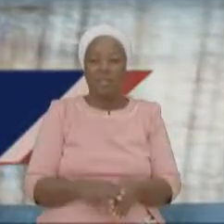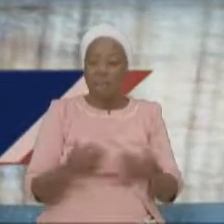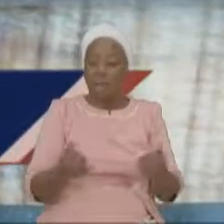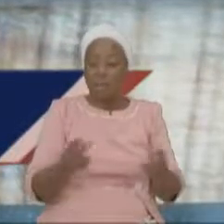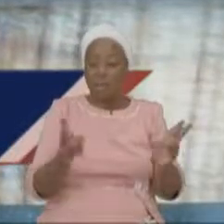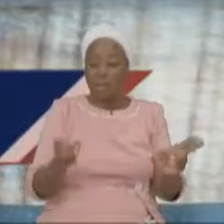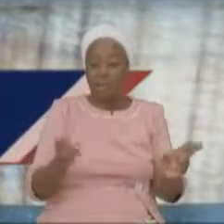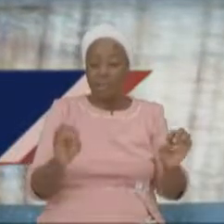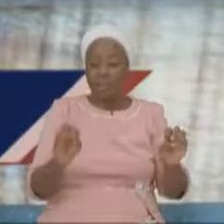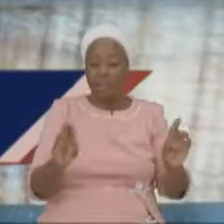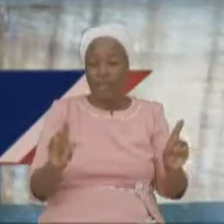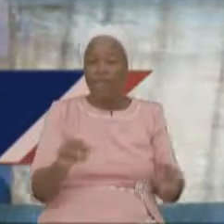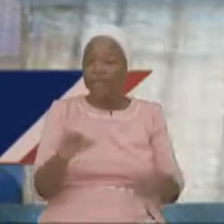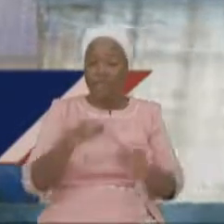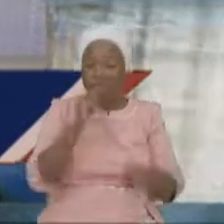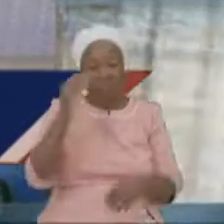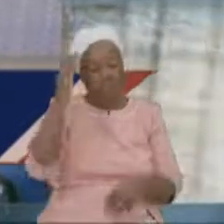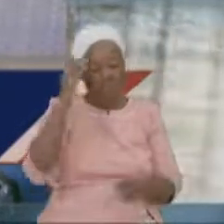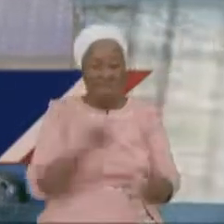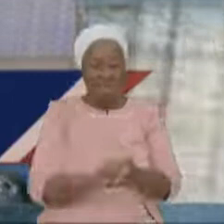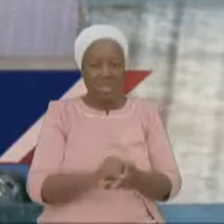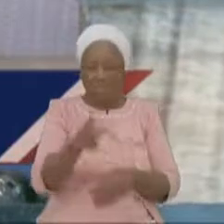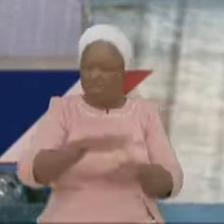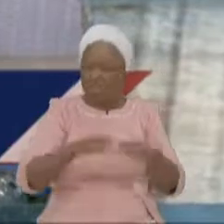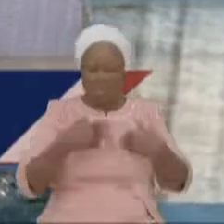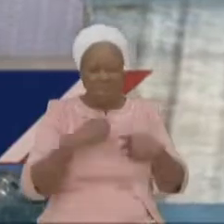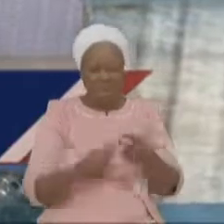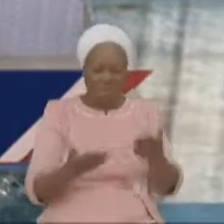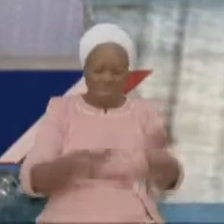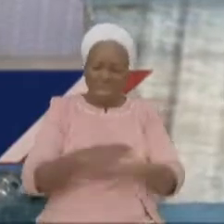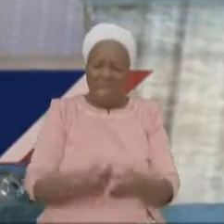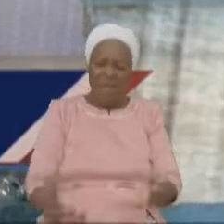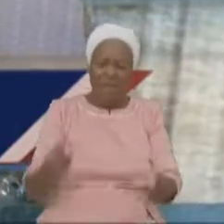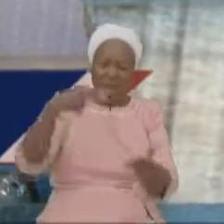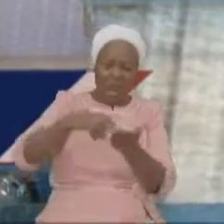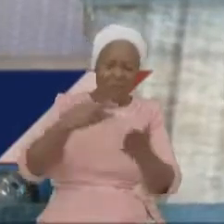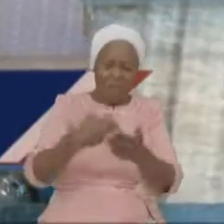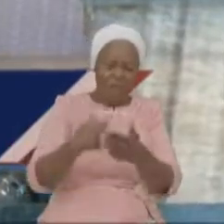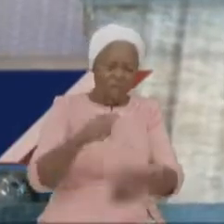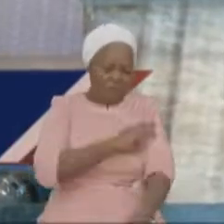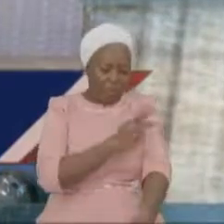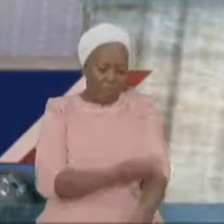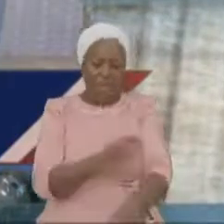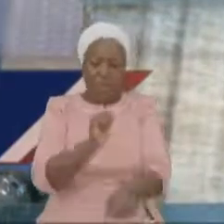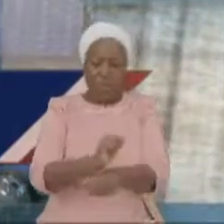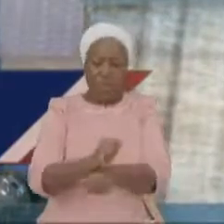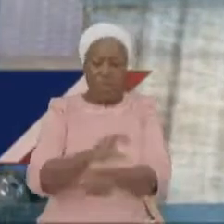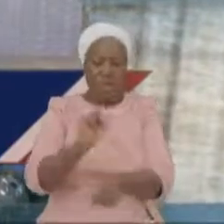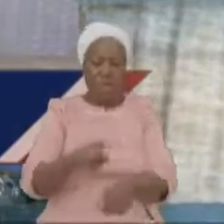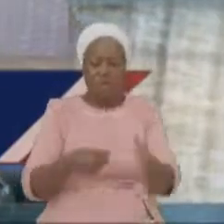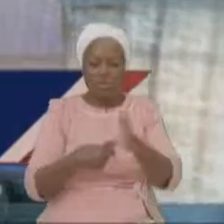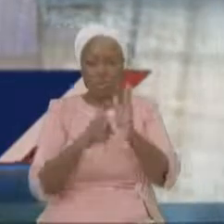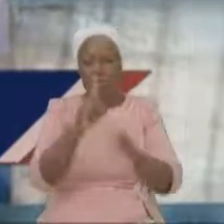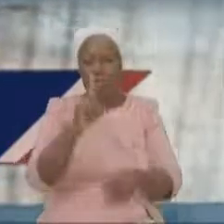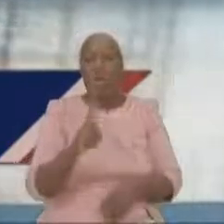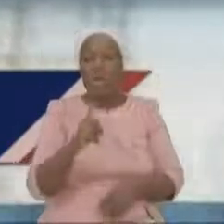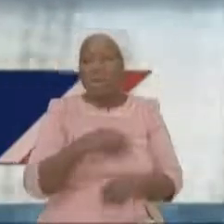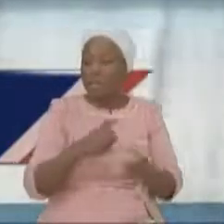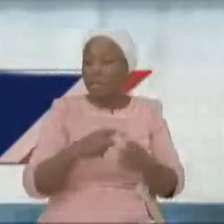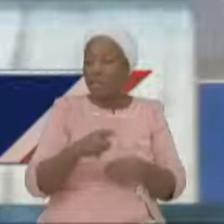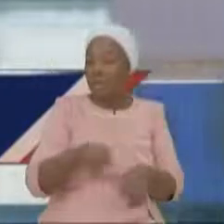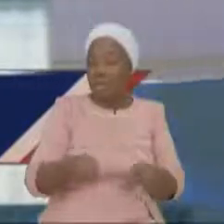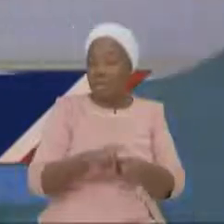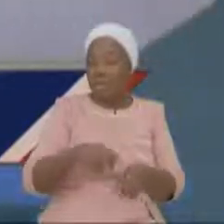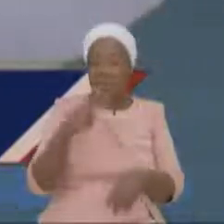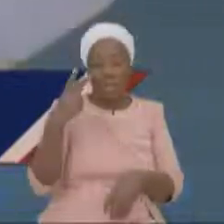know that. You don't have to die and rise before mighty wars can show up. And as we look